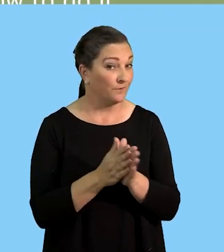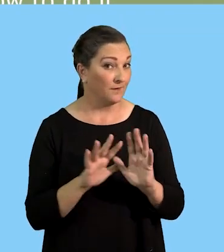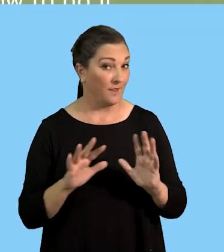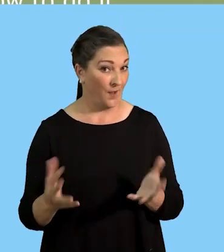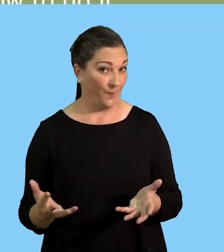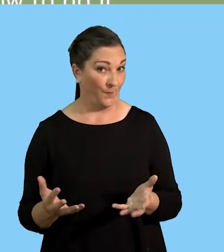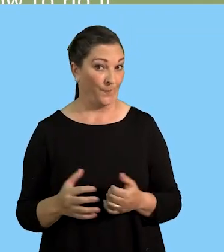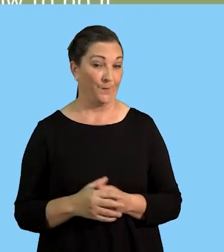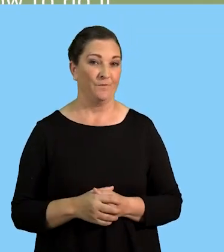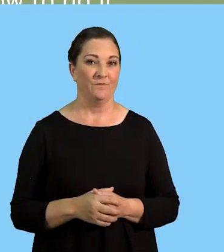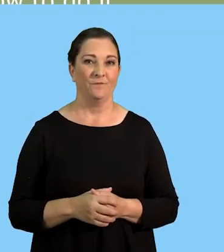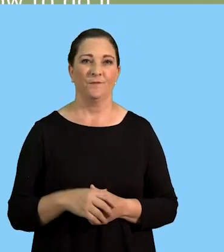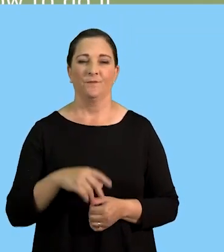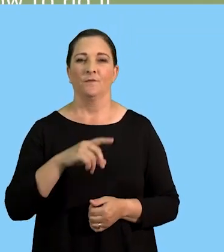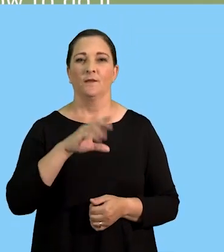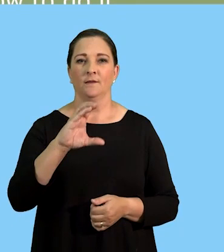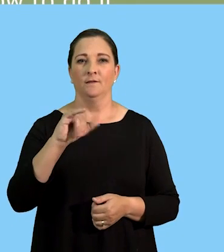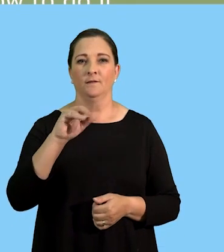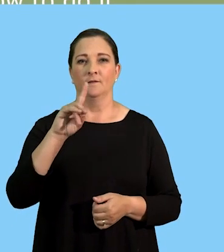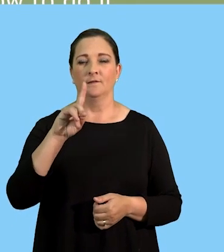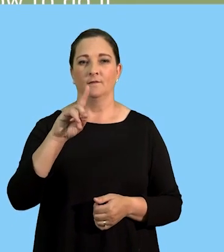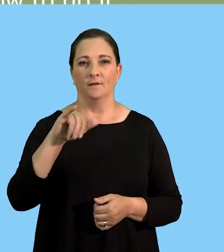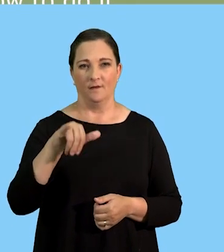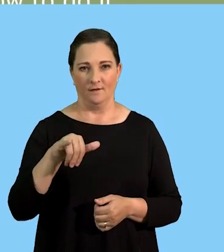motivate? Cindy offers